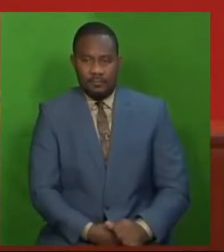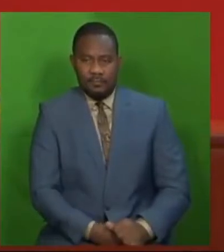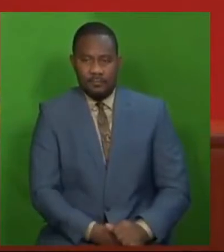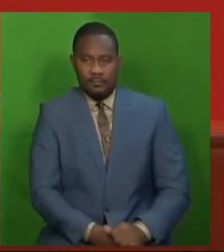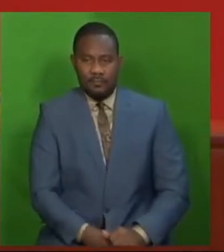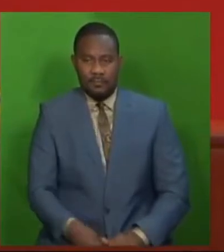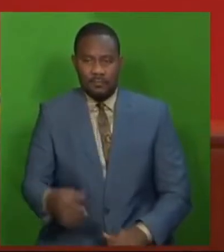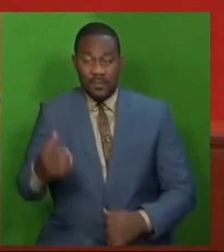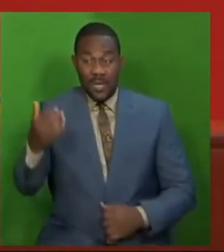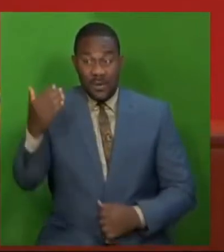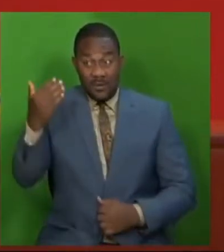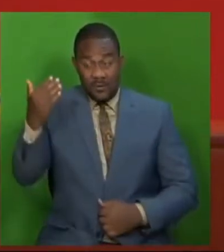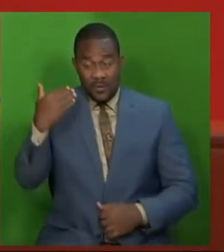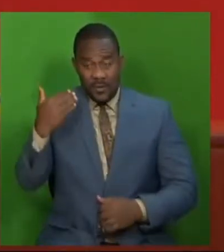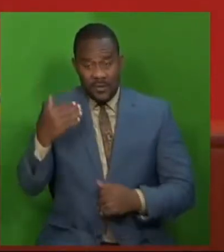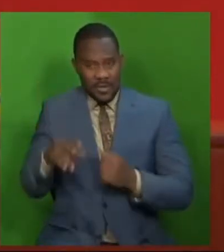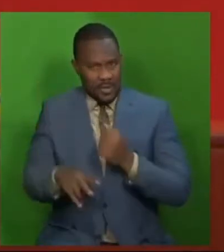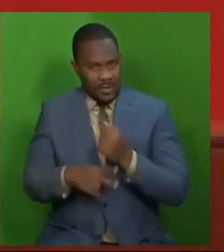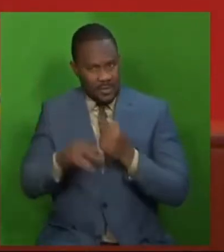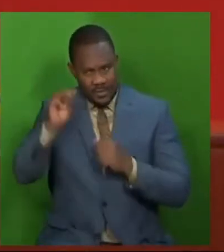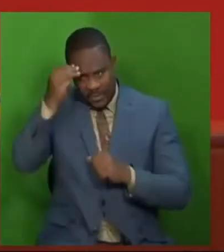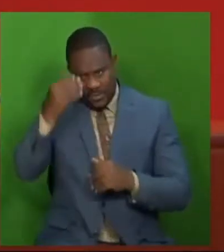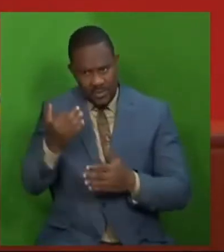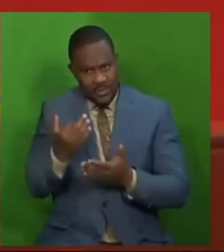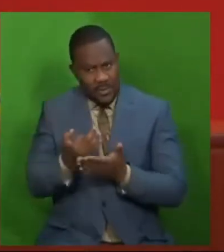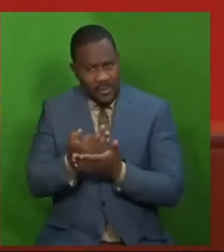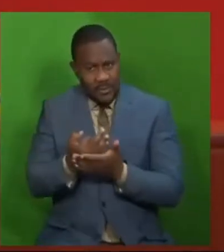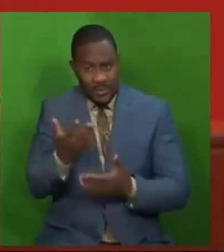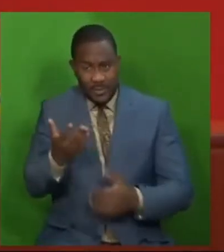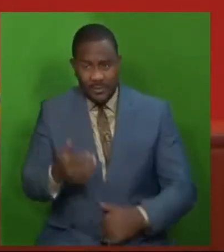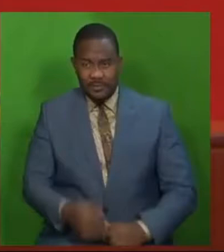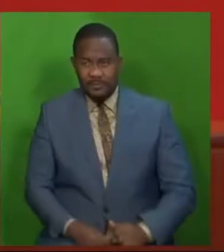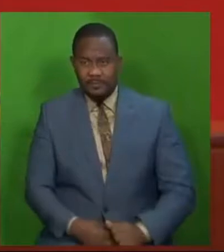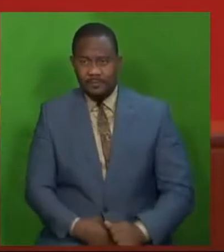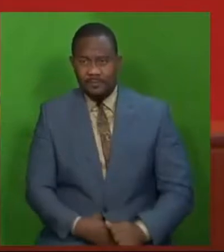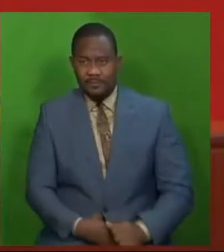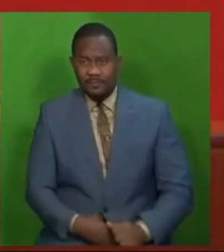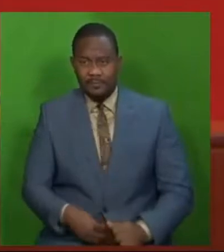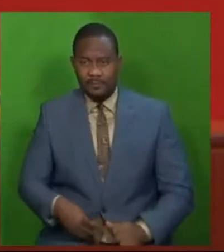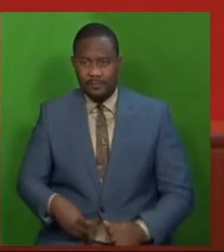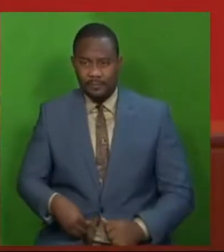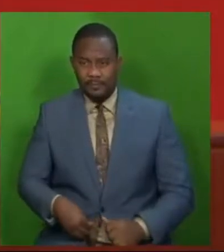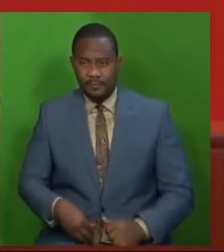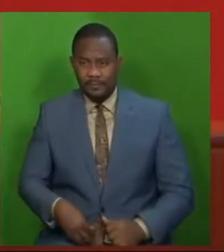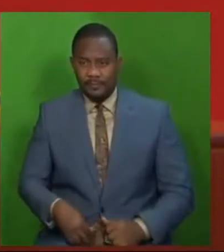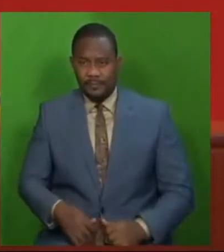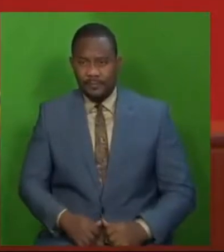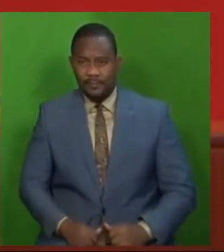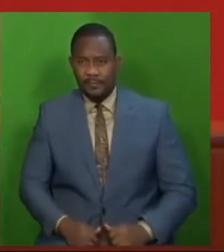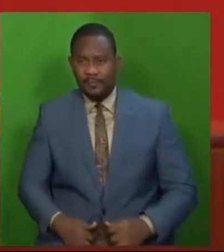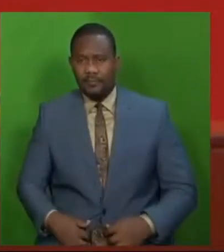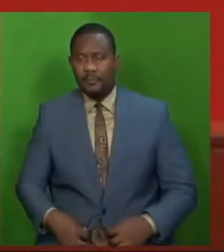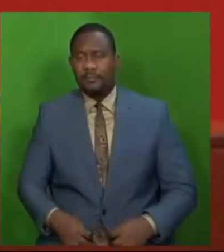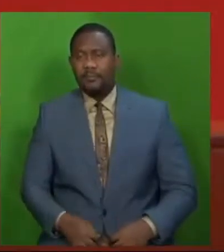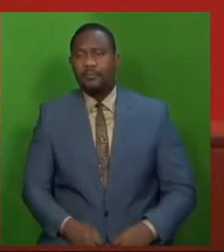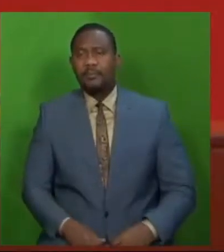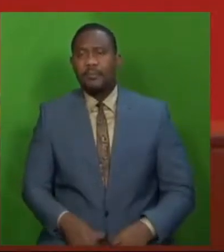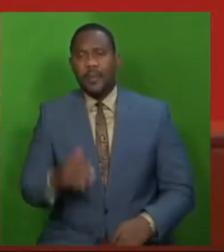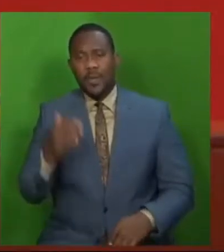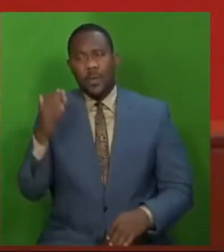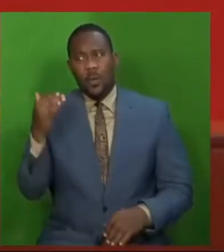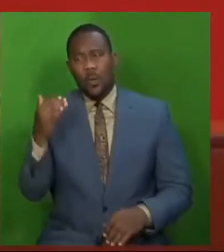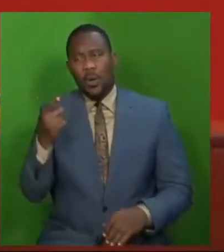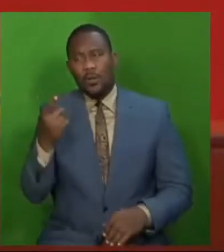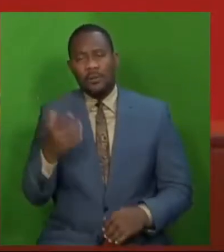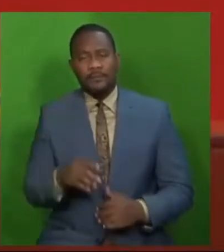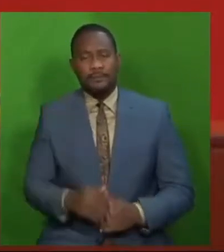Finance on her feet. Yes. Honorable, what is the reason why you are on your feet? Thank